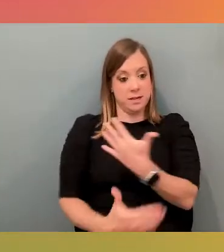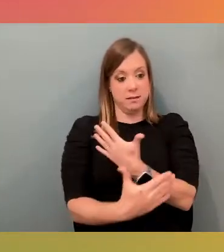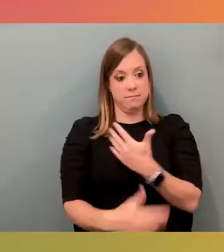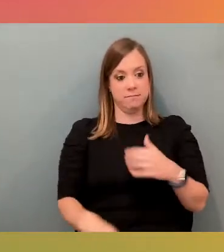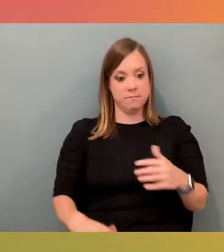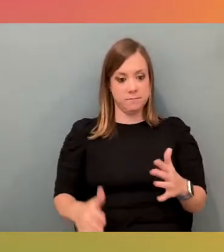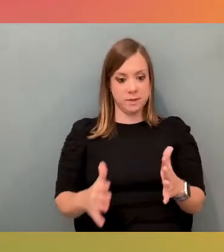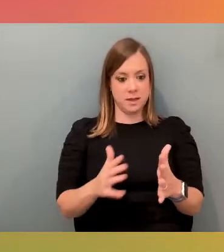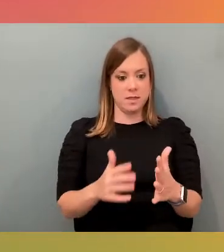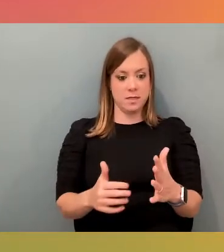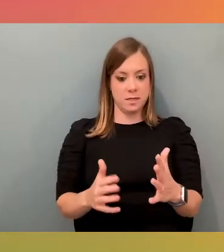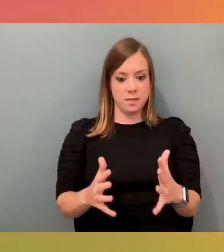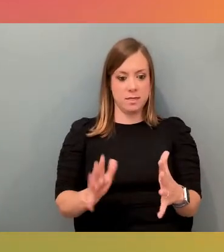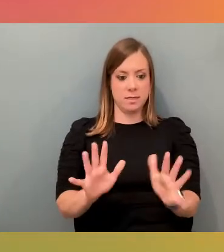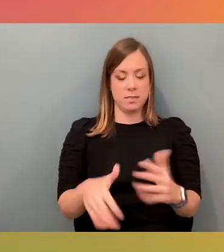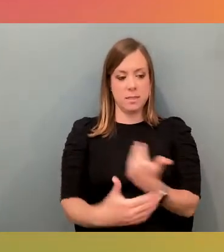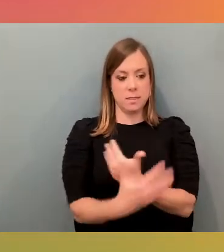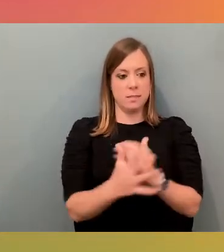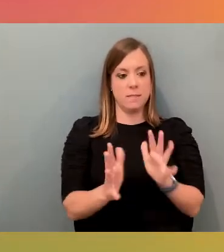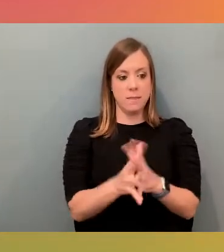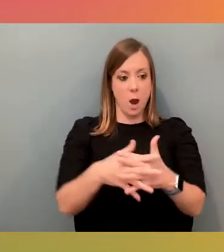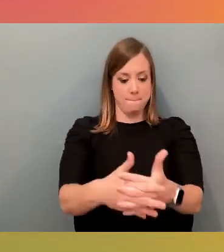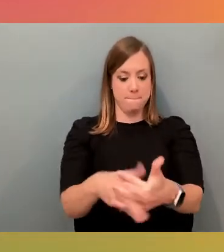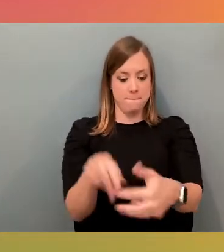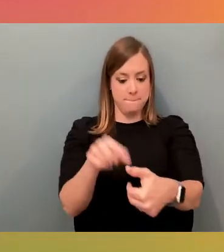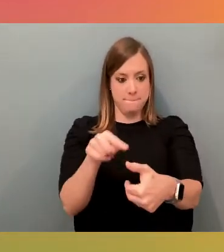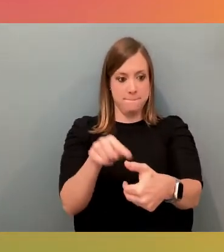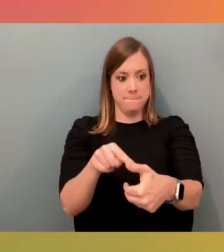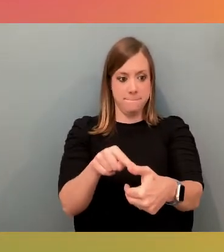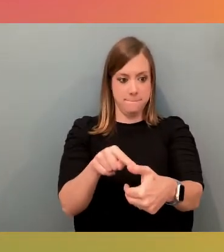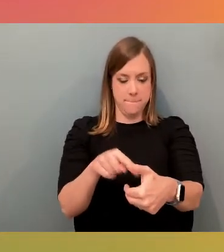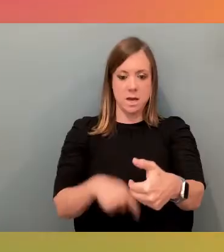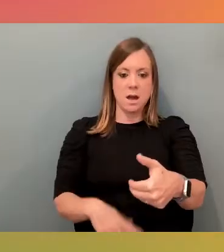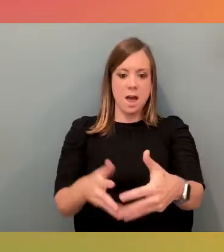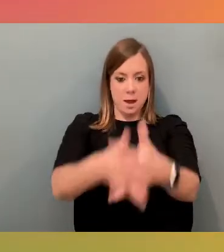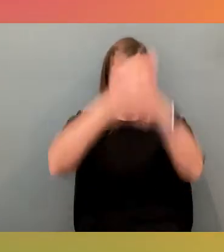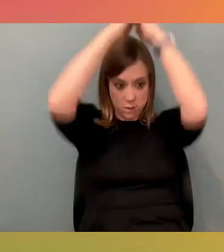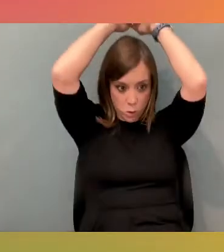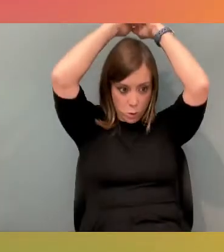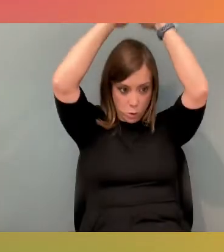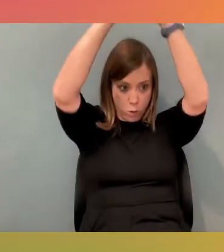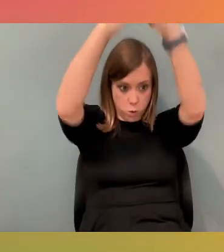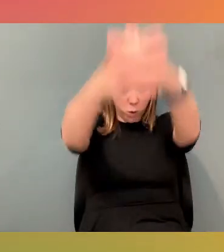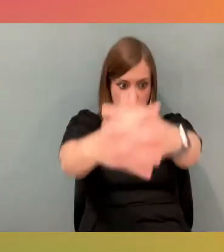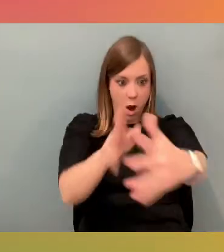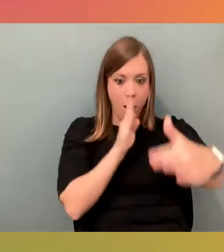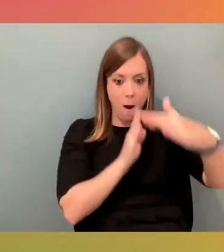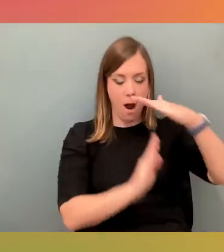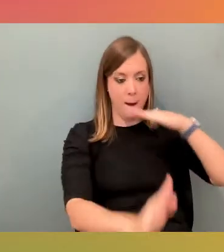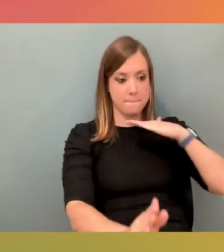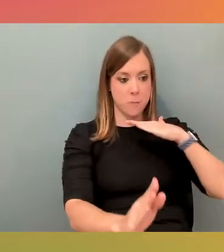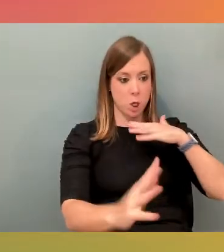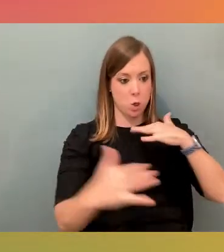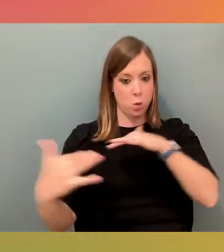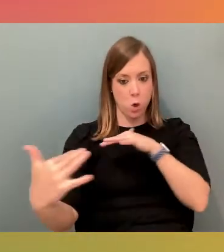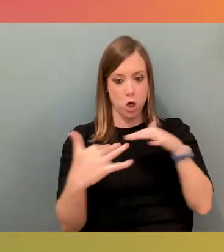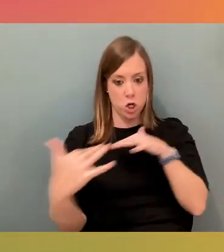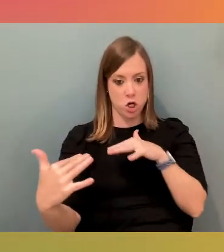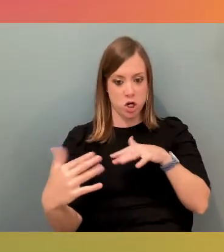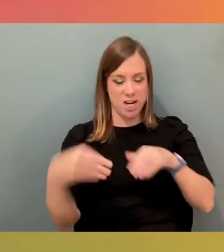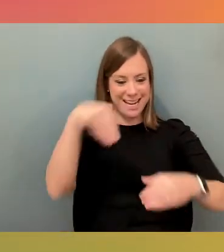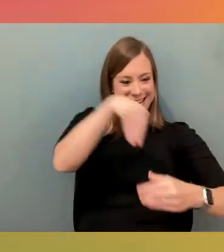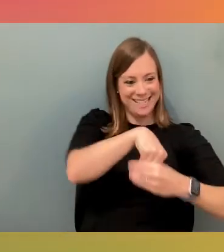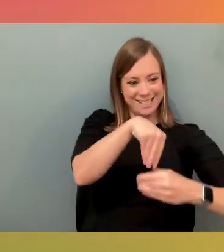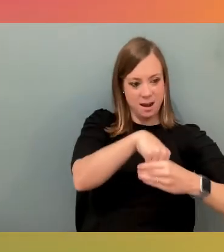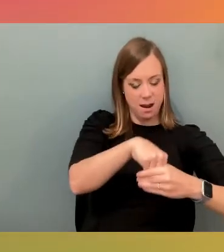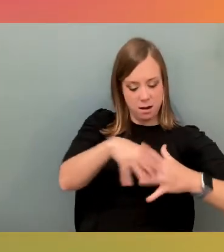open the heart, and fold into your humble warrior, left shoulder to the inside of that left knee. Keep